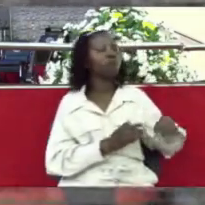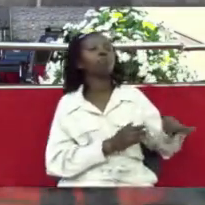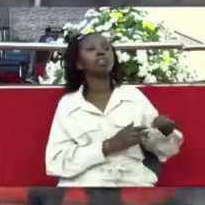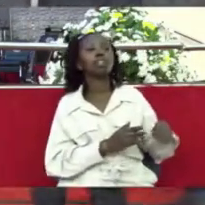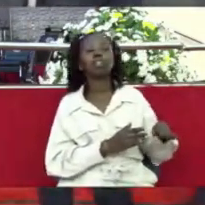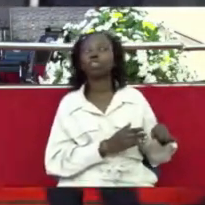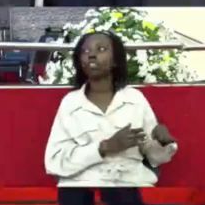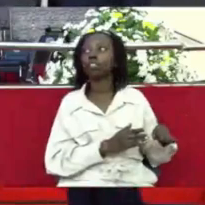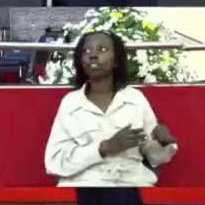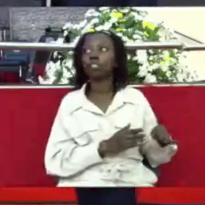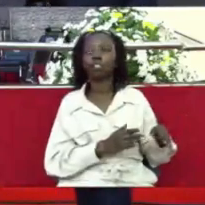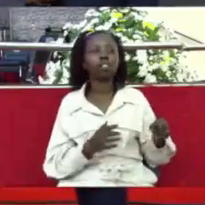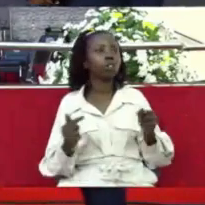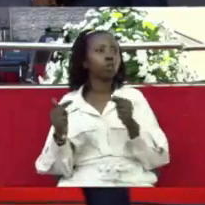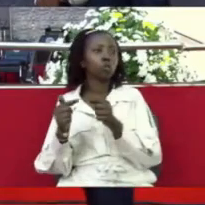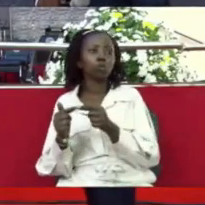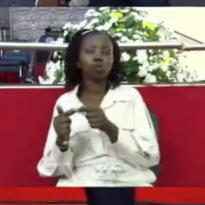to what did you call it?